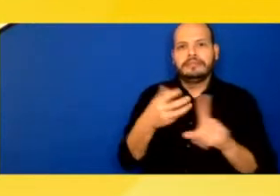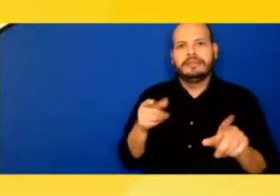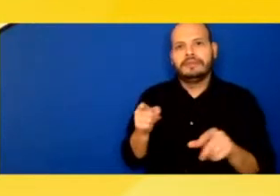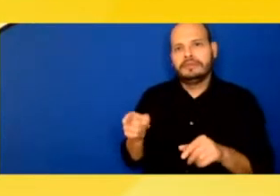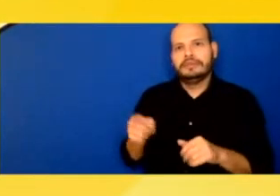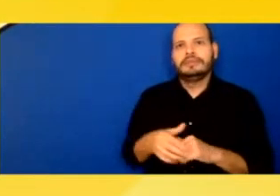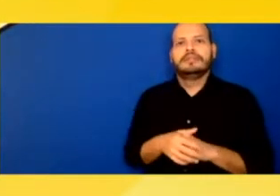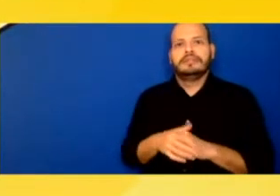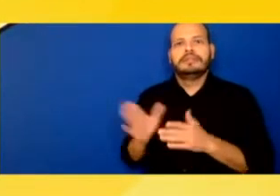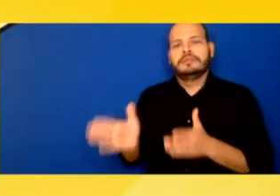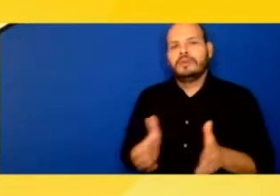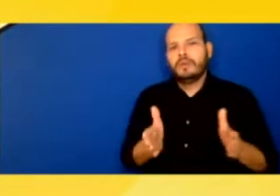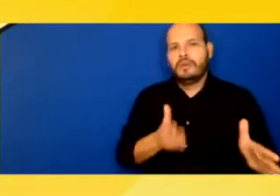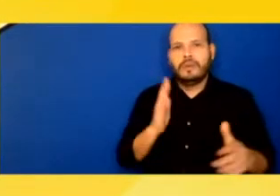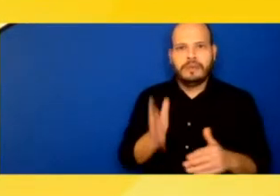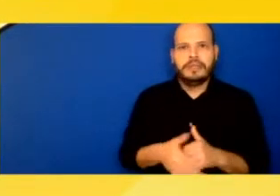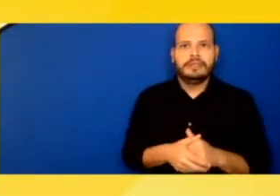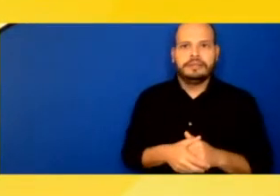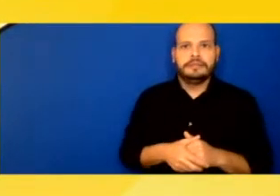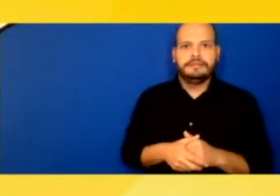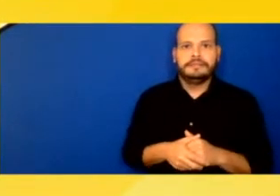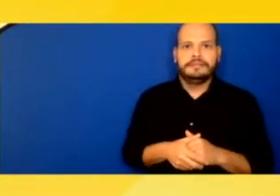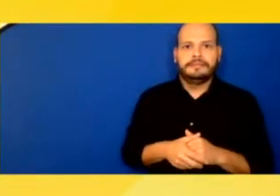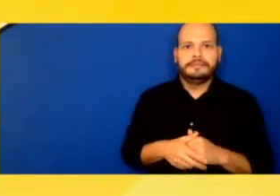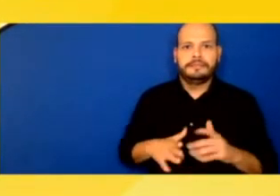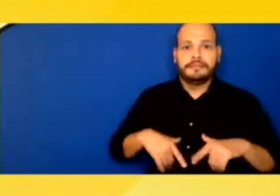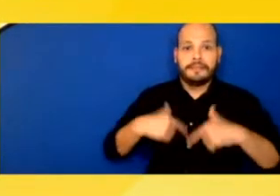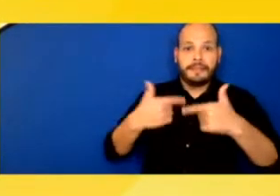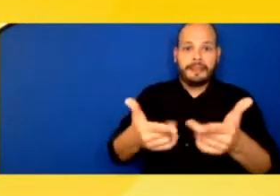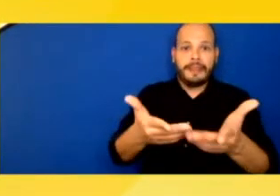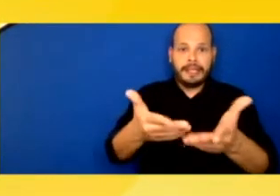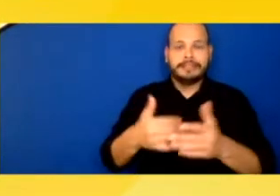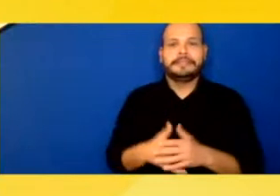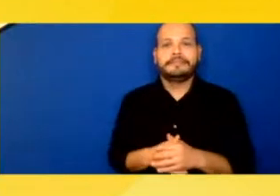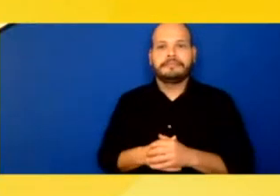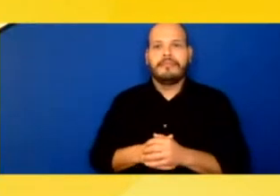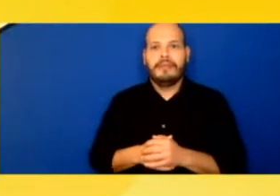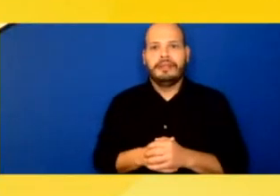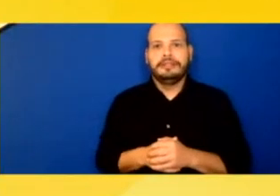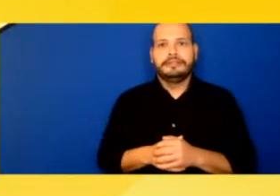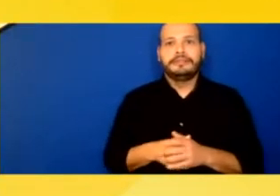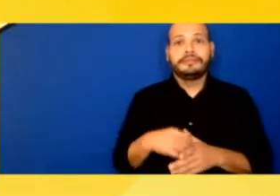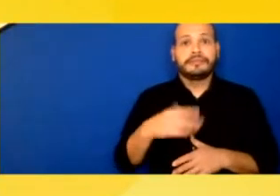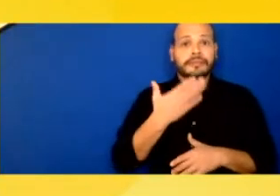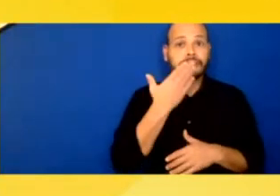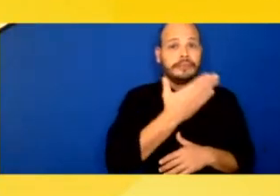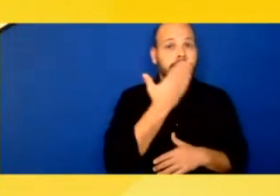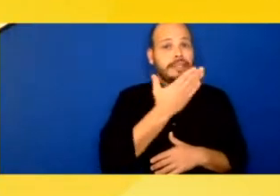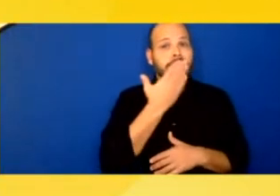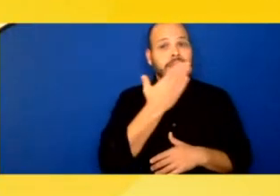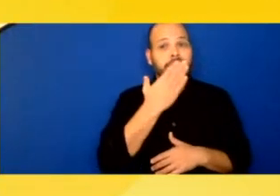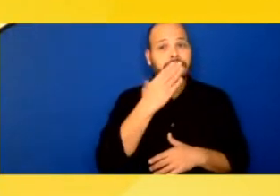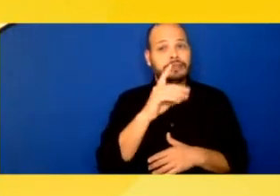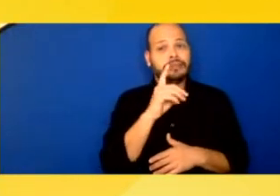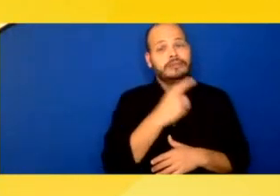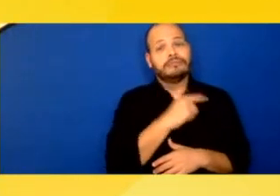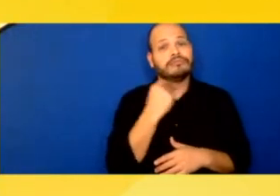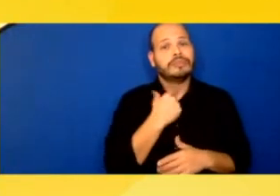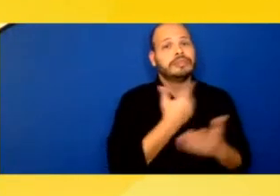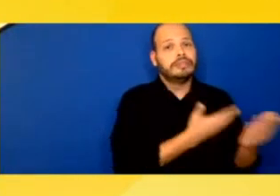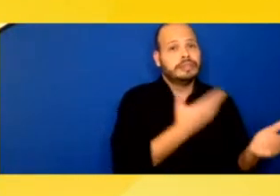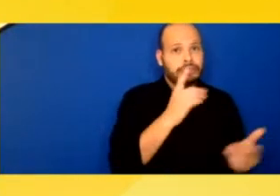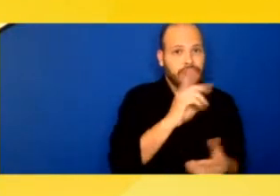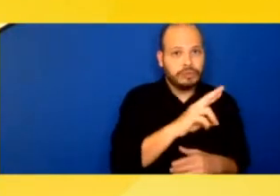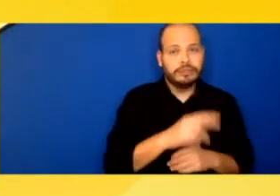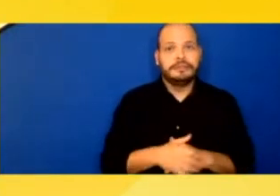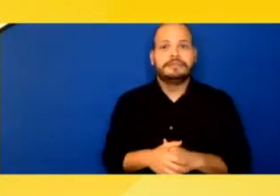Casimir. Thank you, Dr. Barnes. That is right. We are at a time of this season and we are saying it's